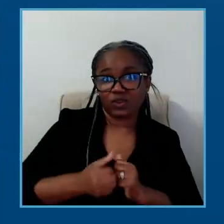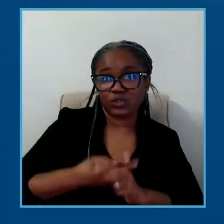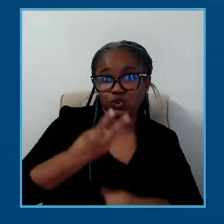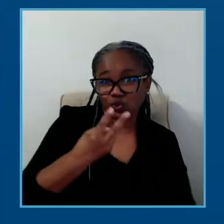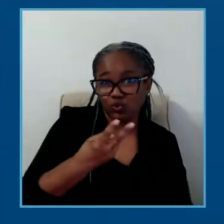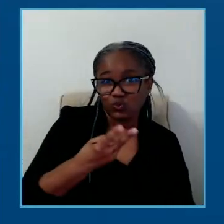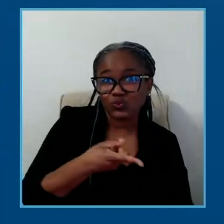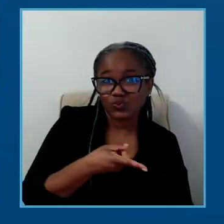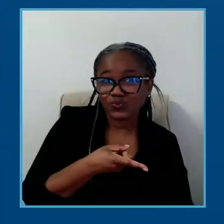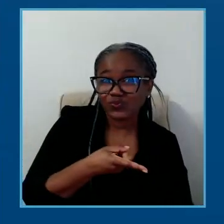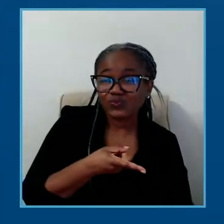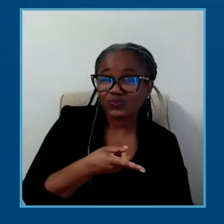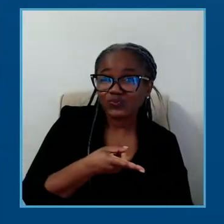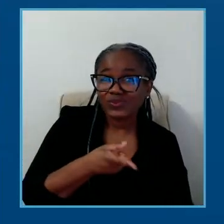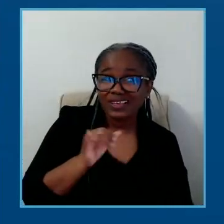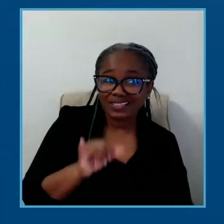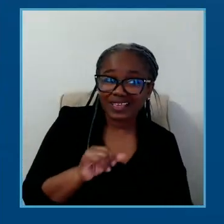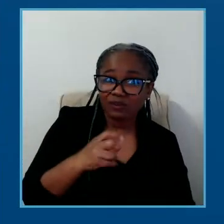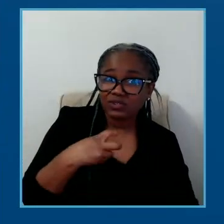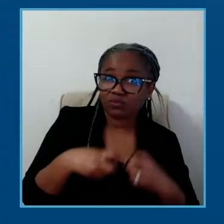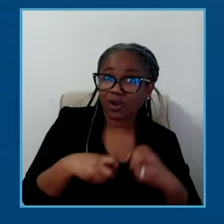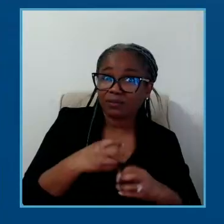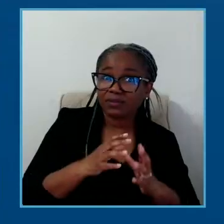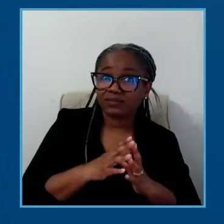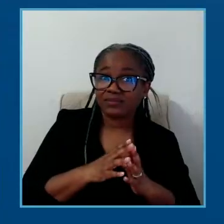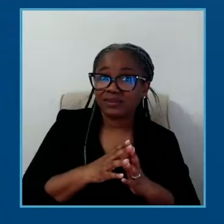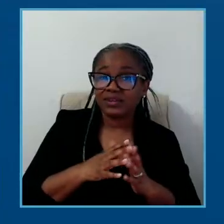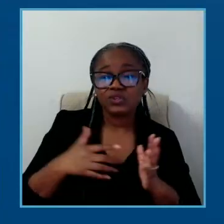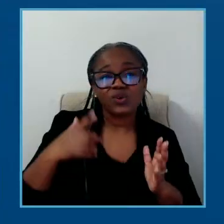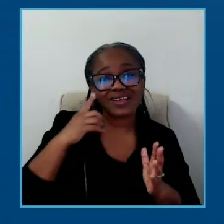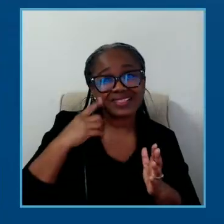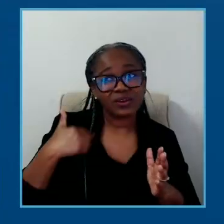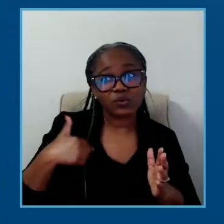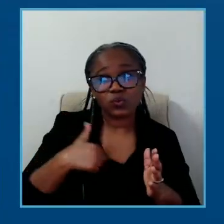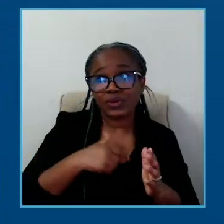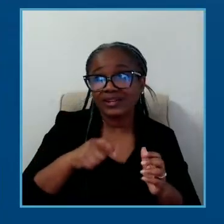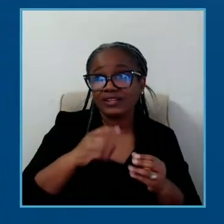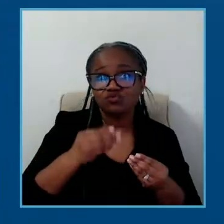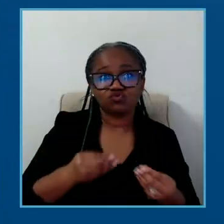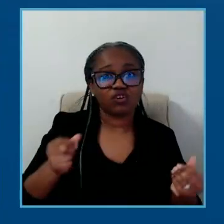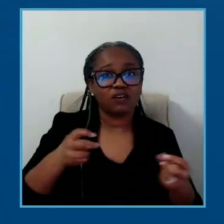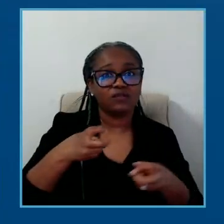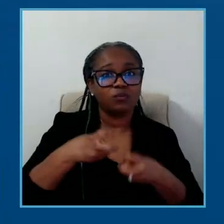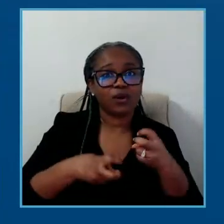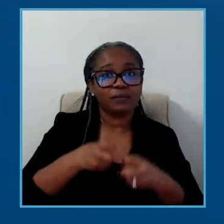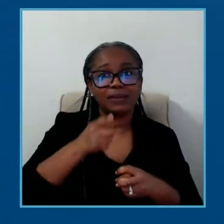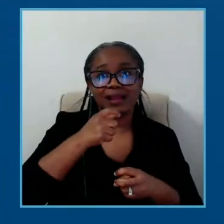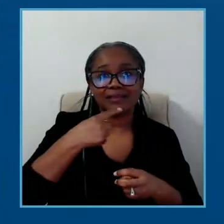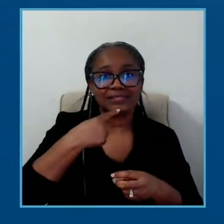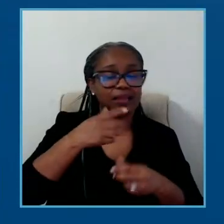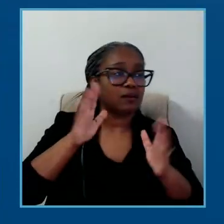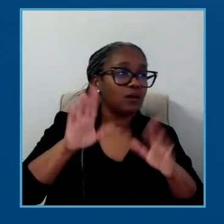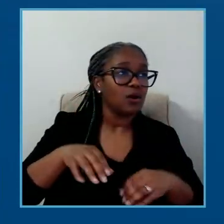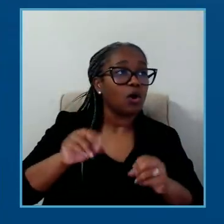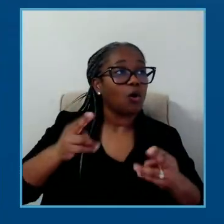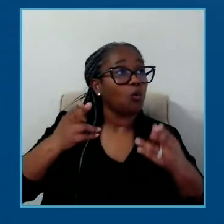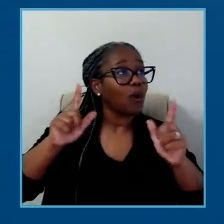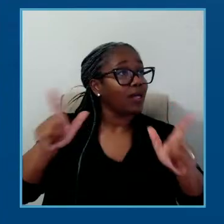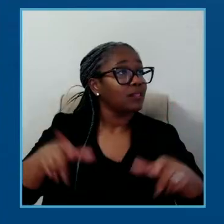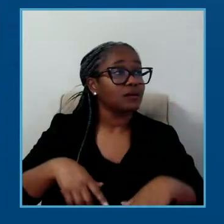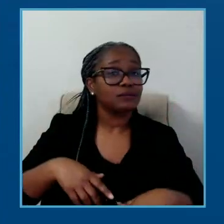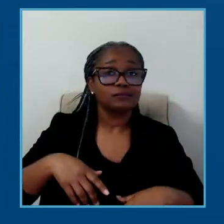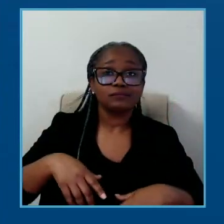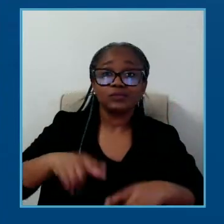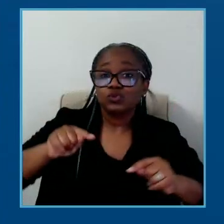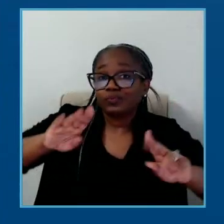incumbent upon us to figure out a way to solve this problem rather than to say, oh, well, too bad, maybe we shouldn't have done it that way.